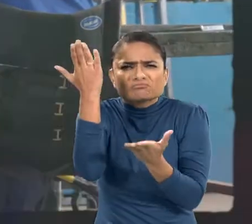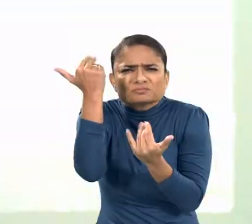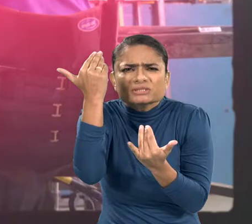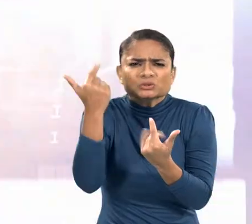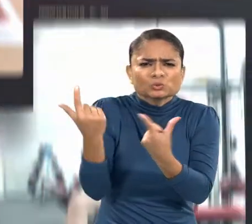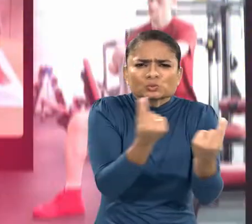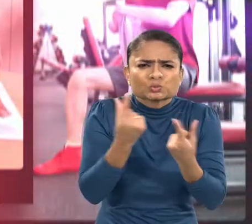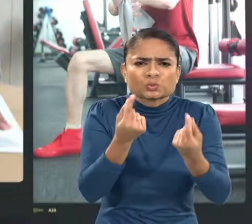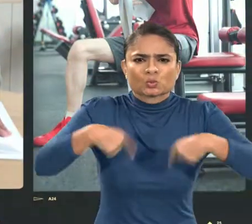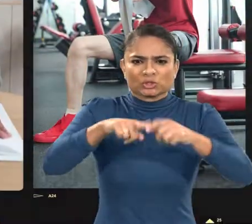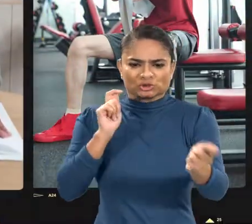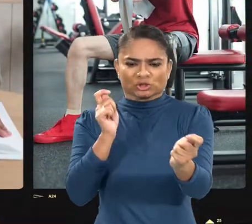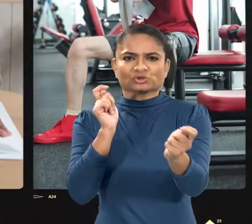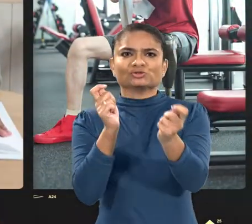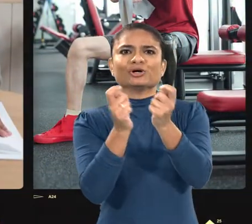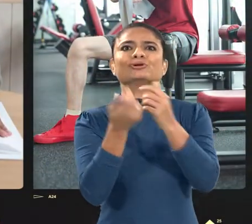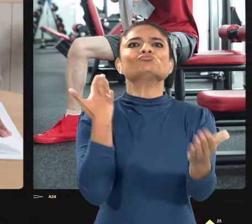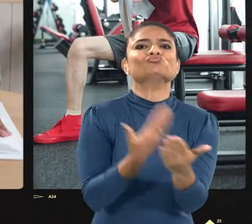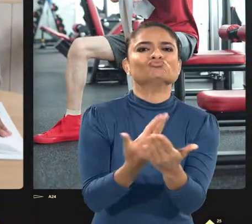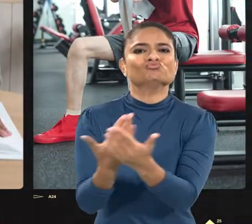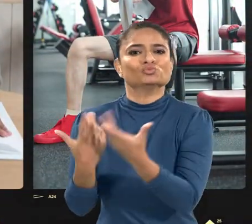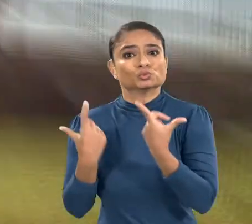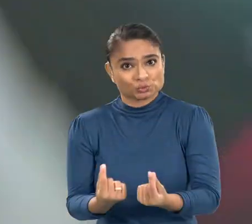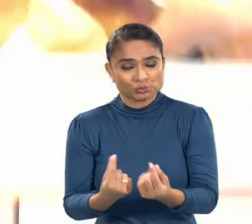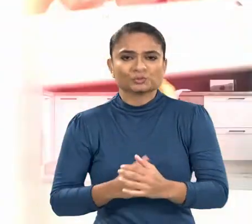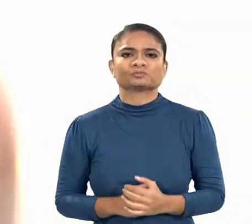expectations from seeing inability to expecting ability.